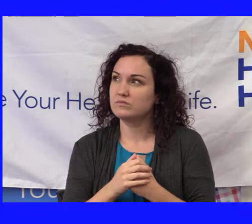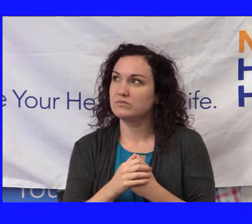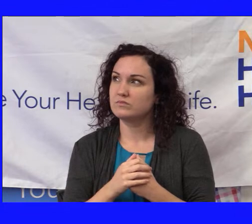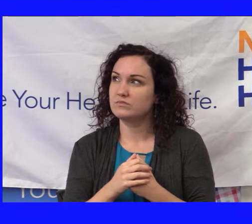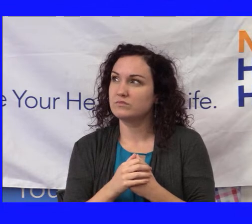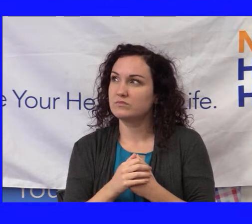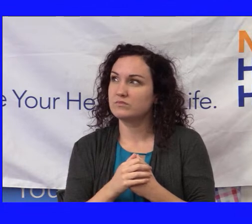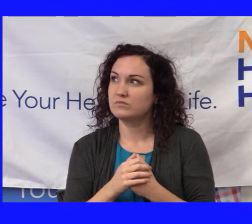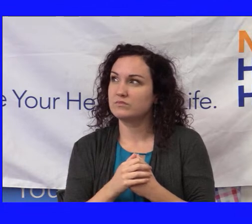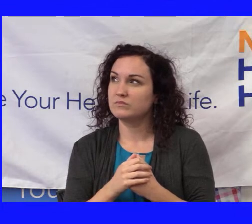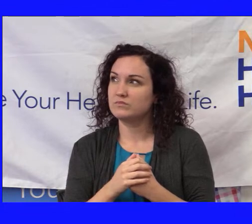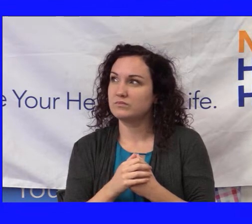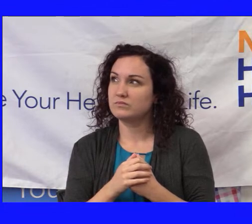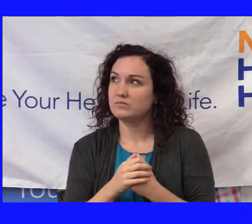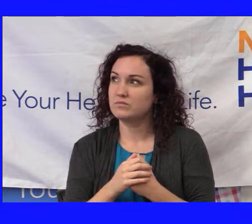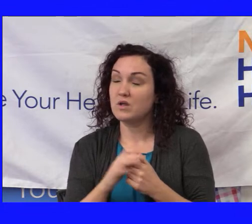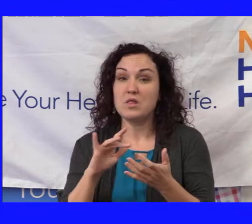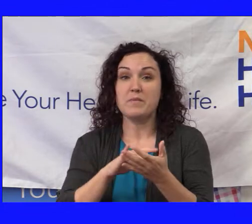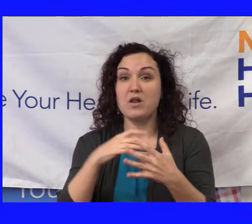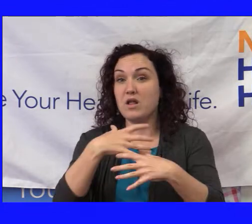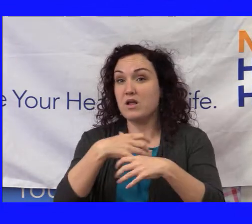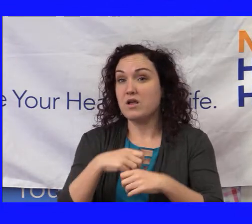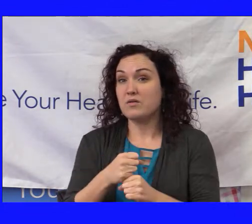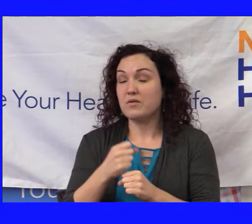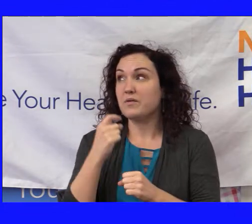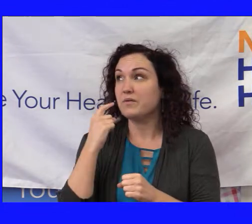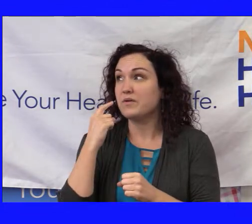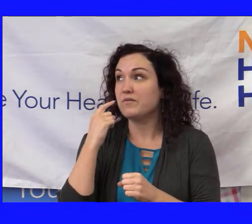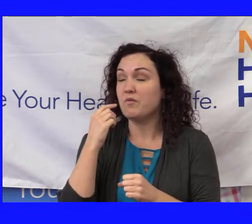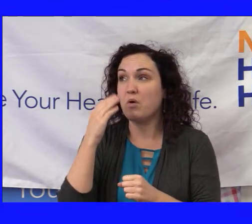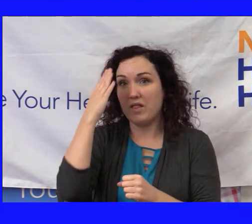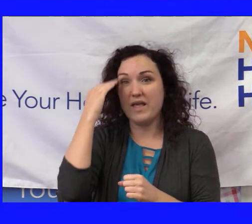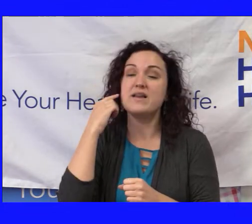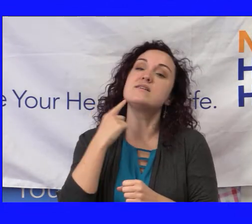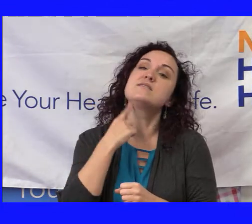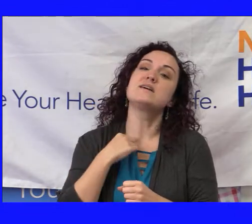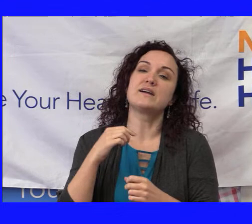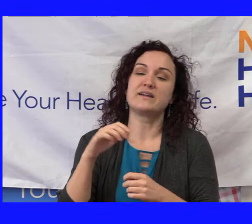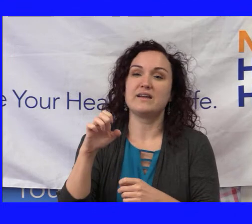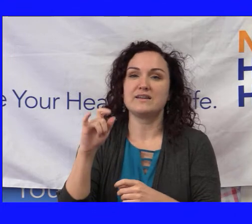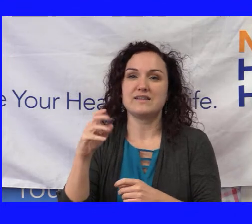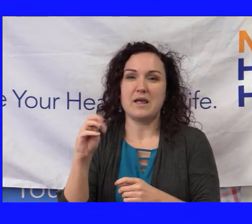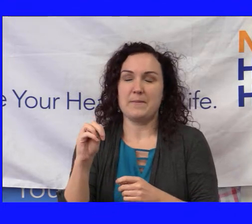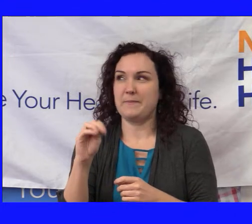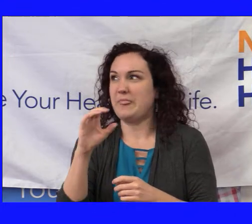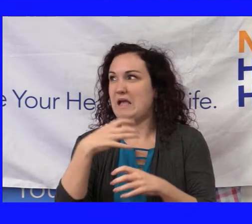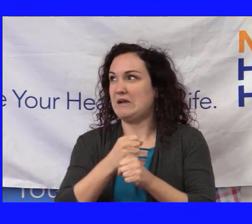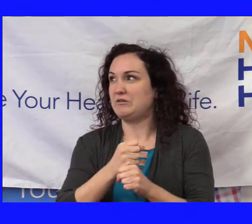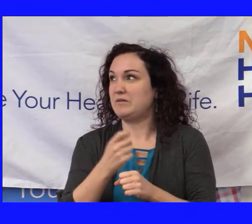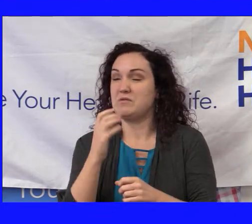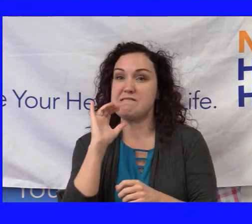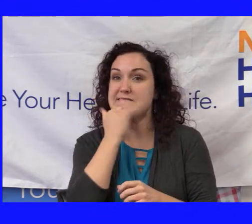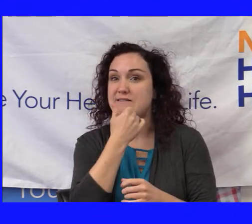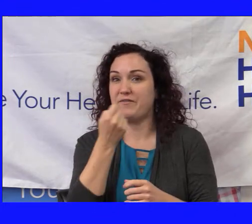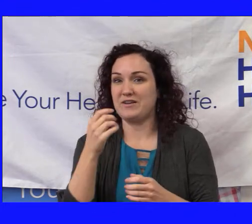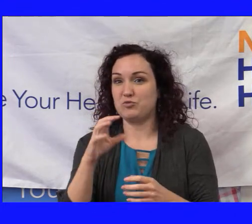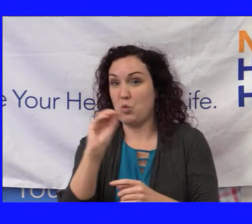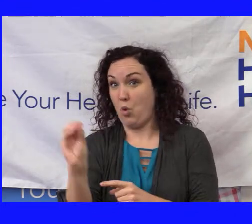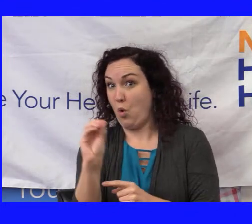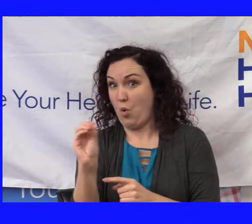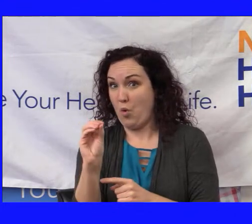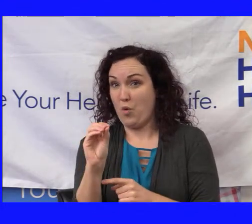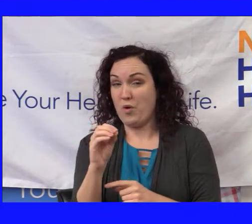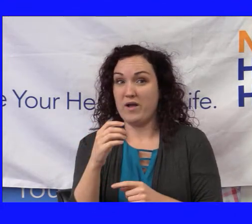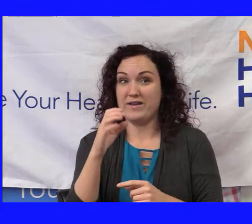medical acronym for the head and neck exam, which left out the O, which is the head, ears, eyes, nose,